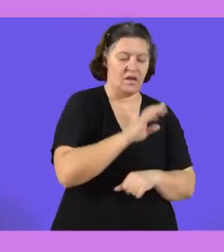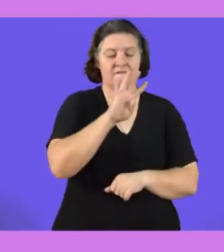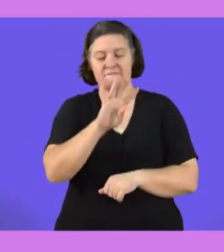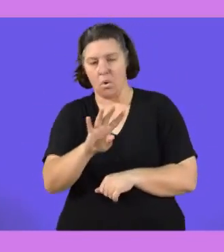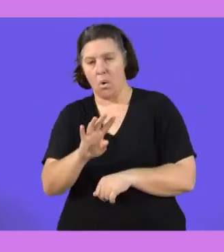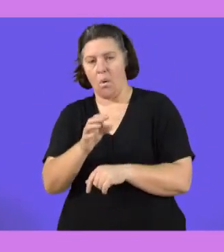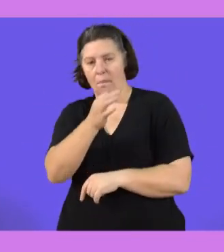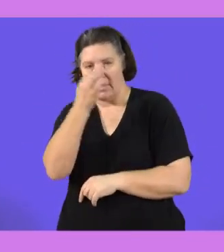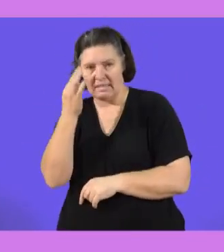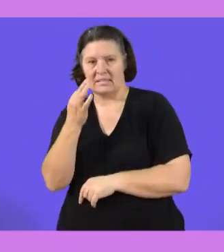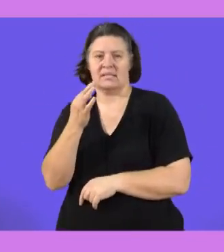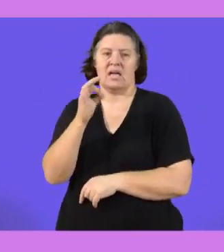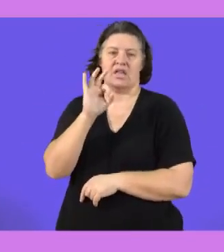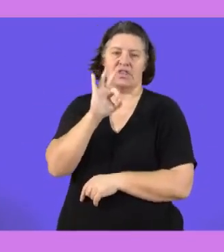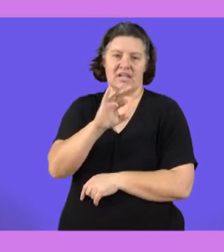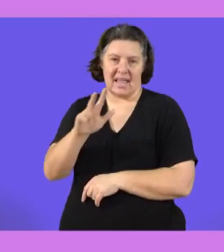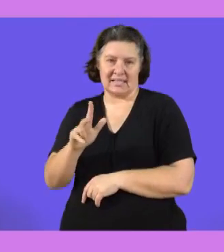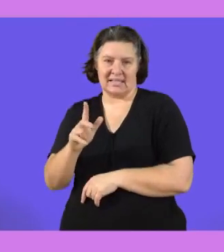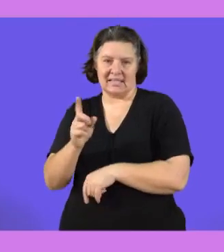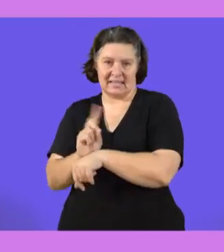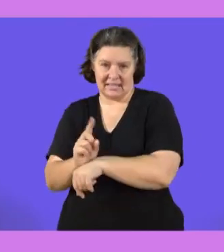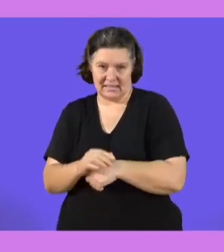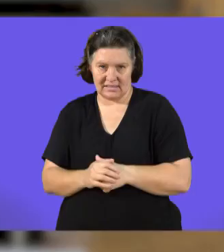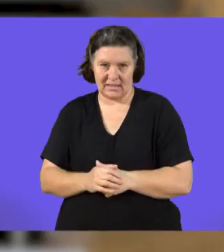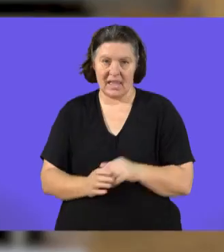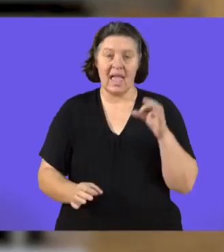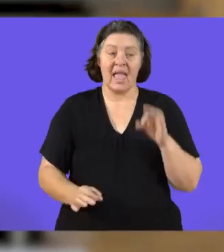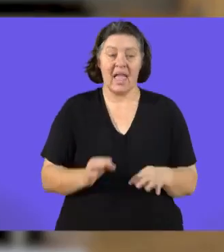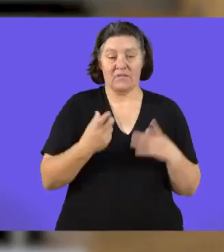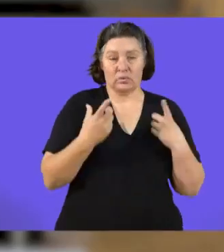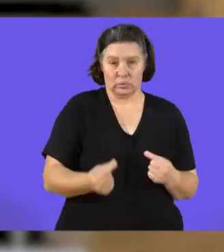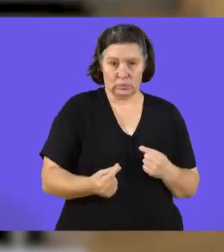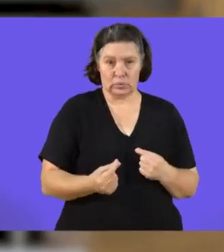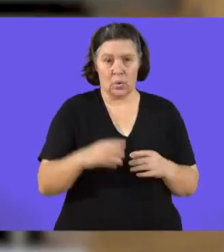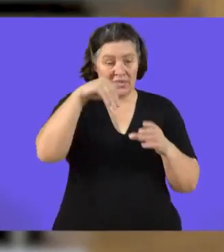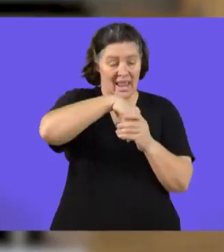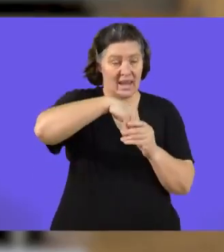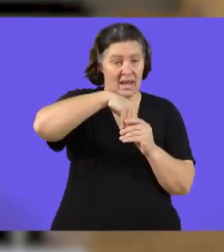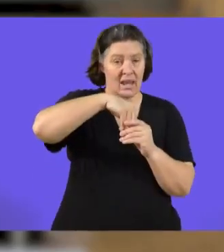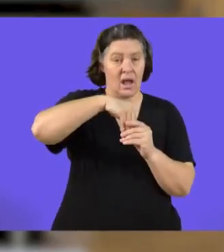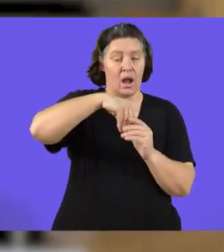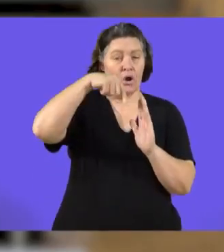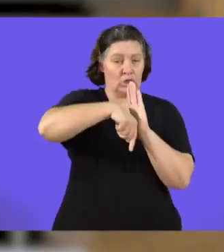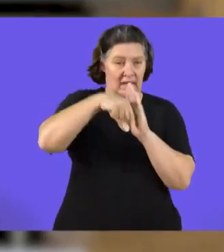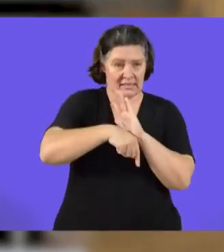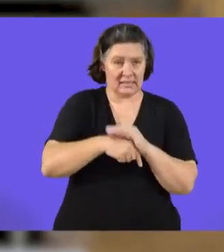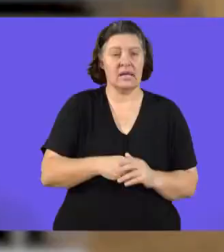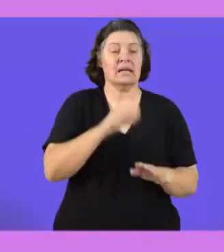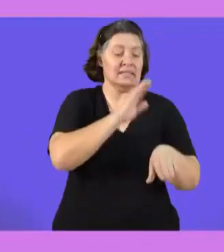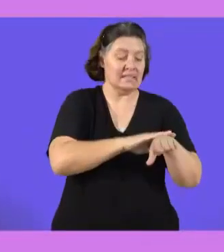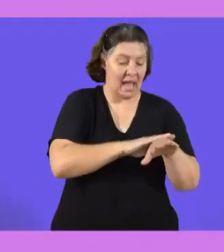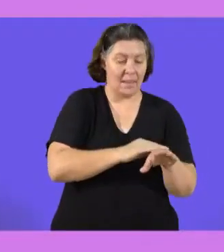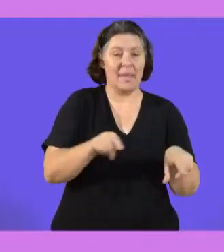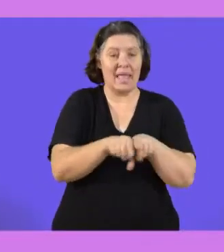hours, 4 minutes, 38 seconds. And then important, when we calculate time in context, we use the formula